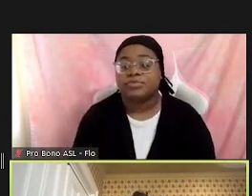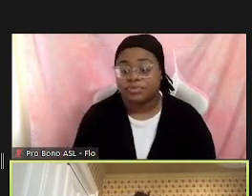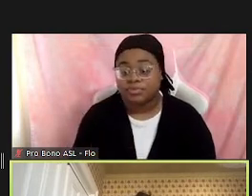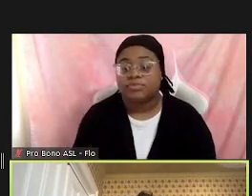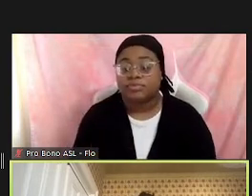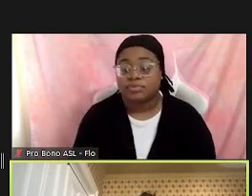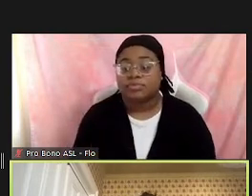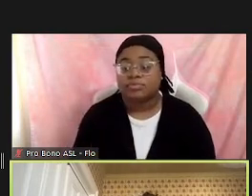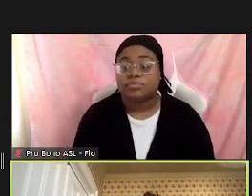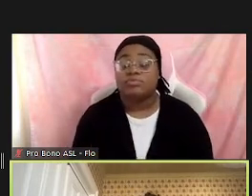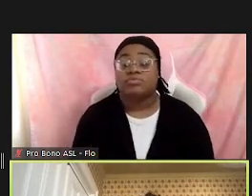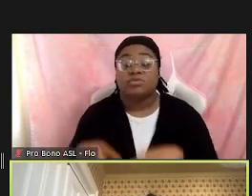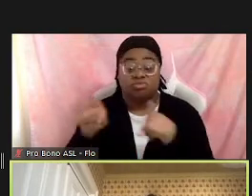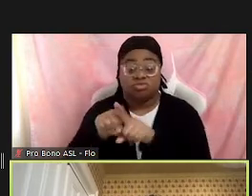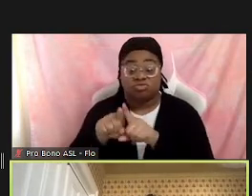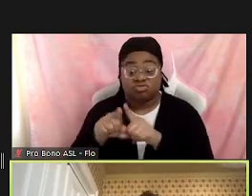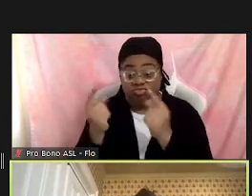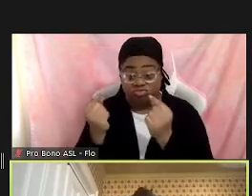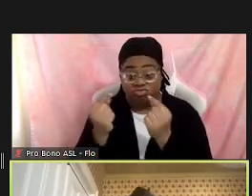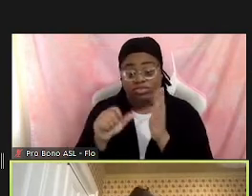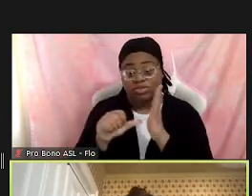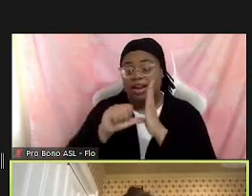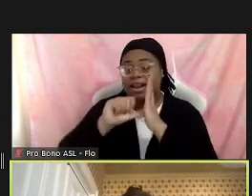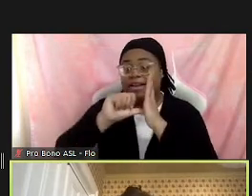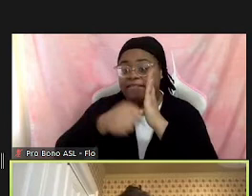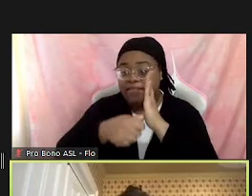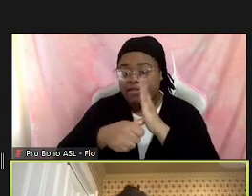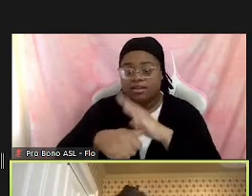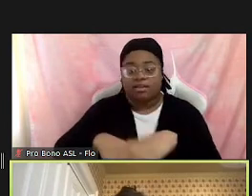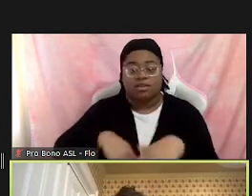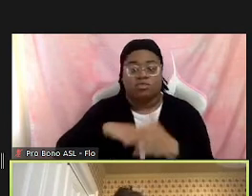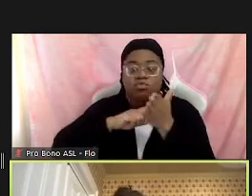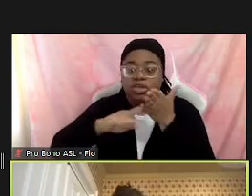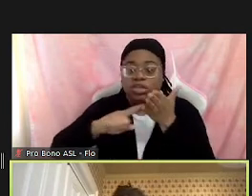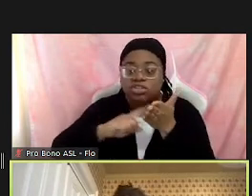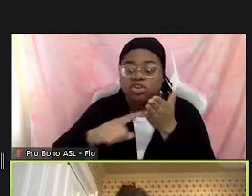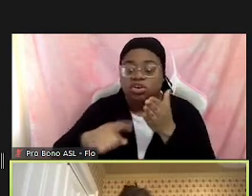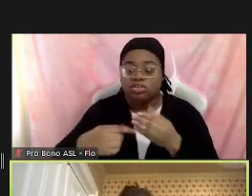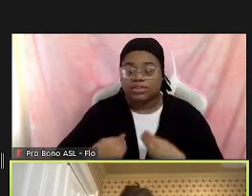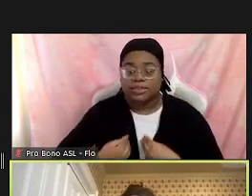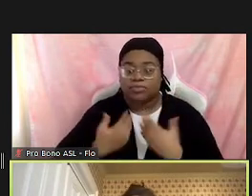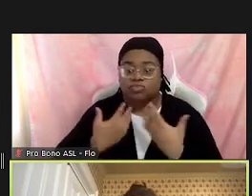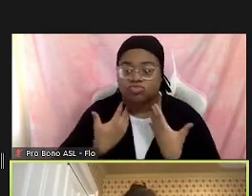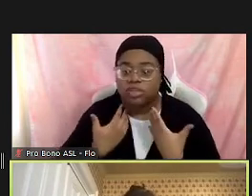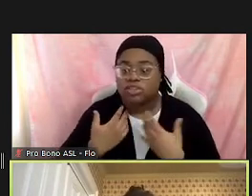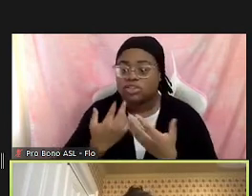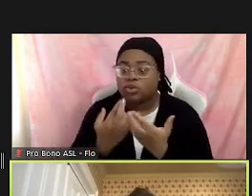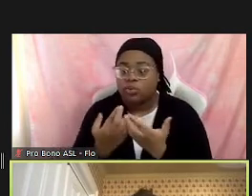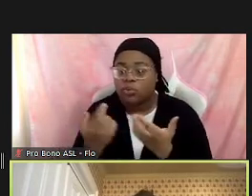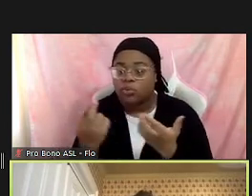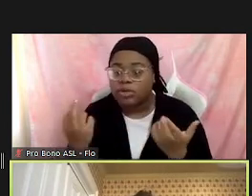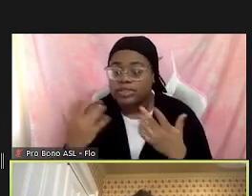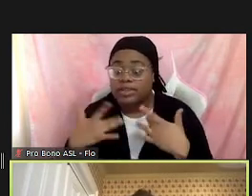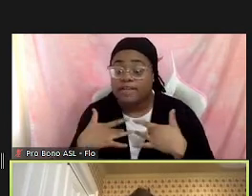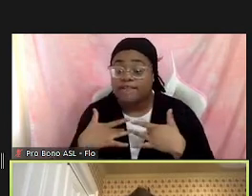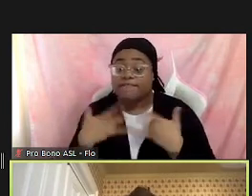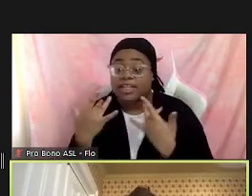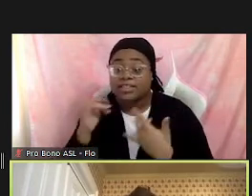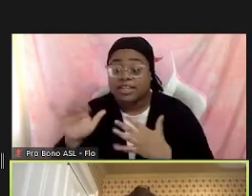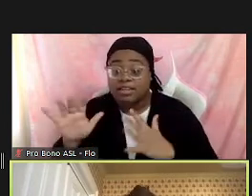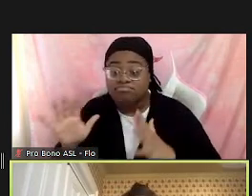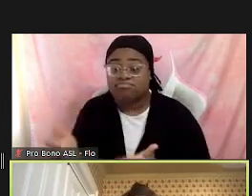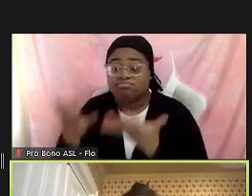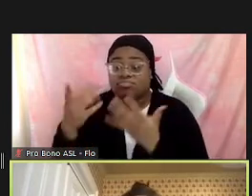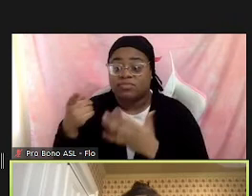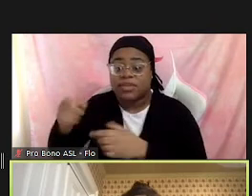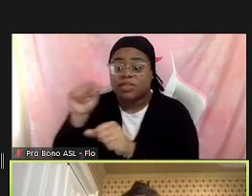We're also doing this by amplifying research, inspiration, resources, and events that lift up this work.